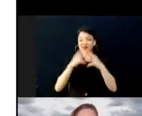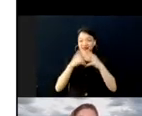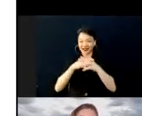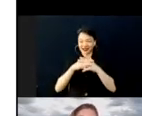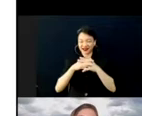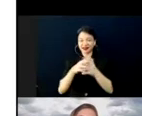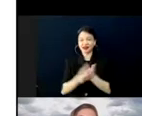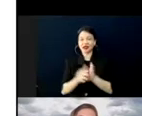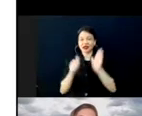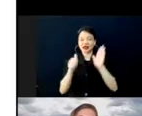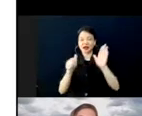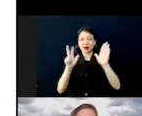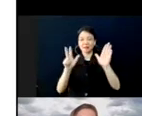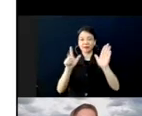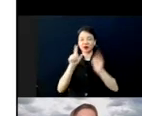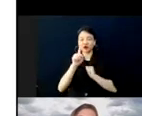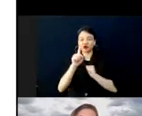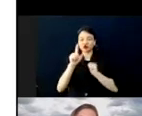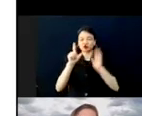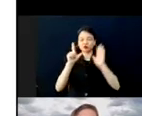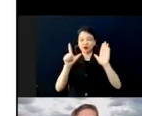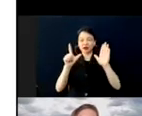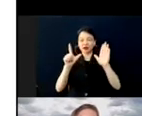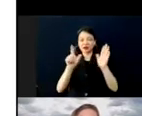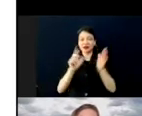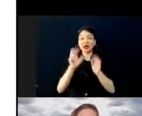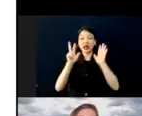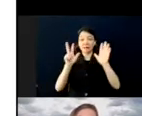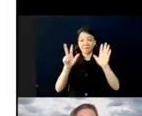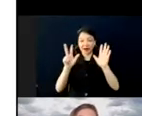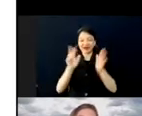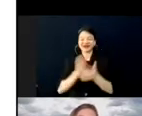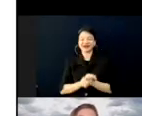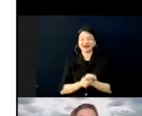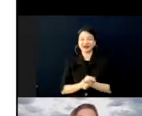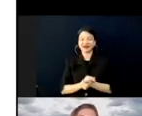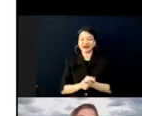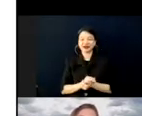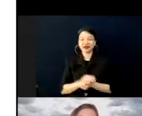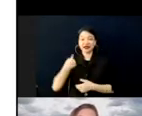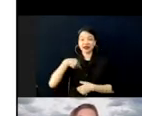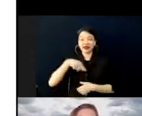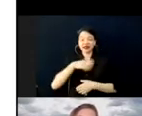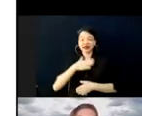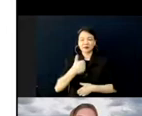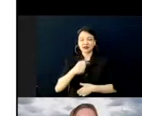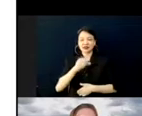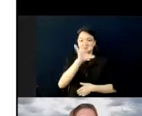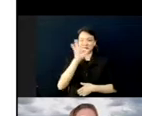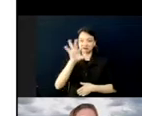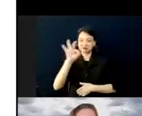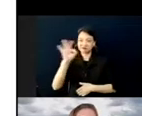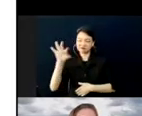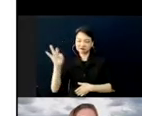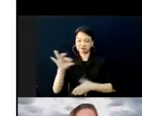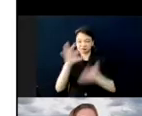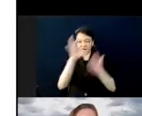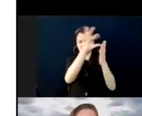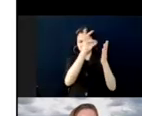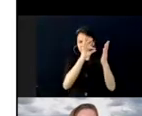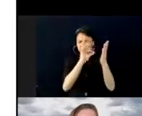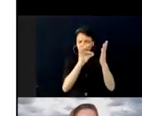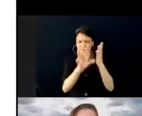6859178. And you can choose between some of these different options: education level, receipt of government assistance, mobile phone